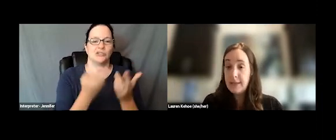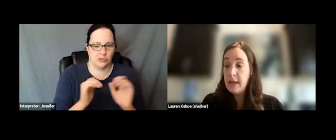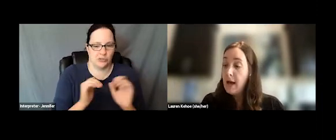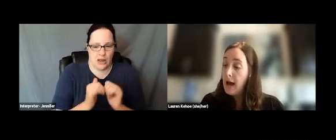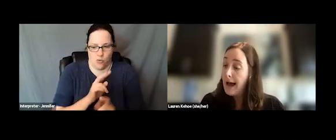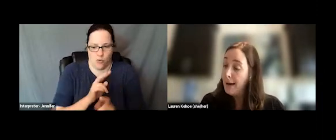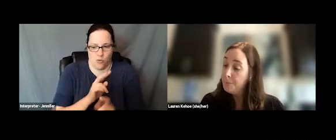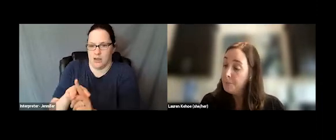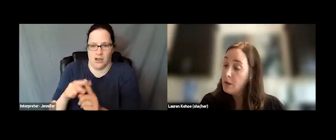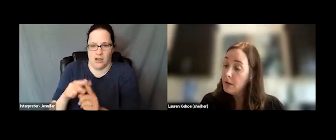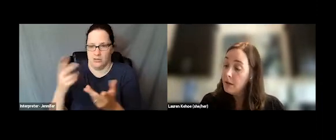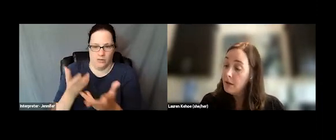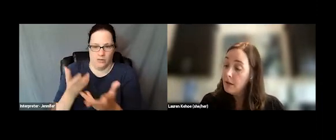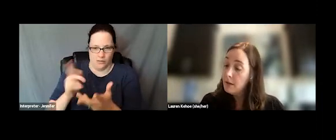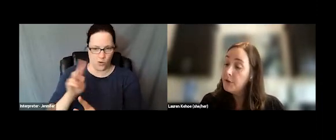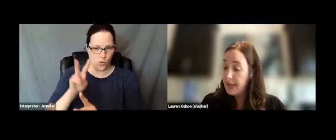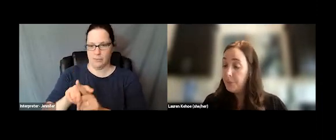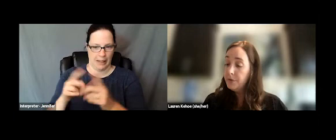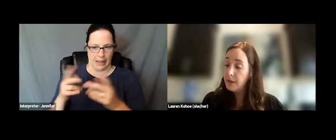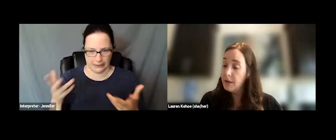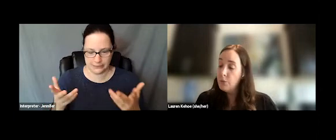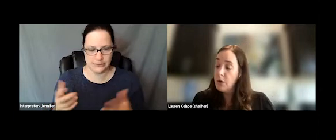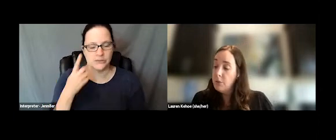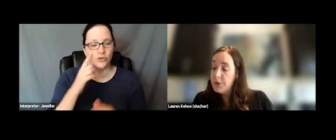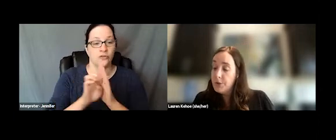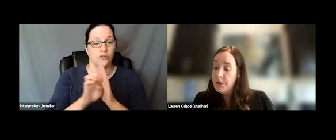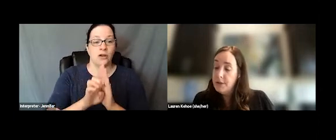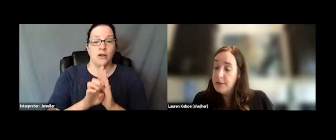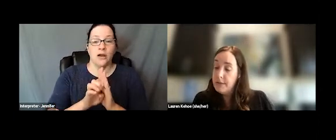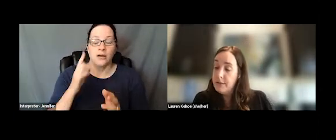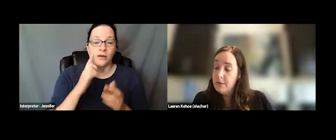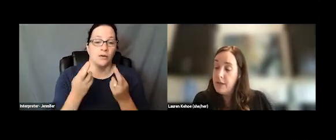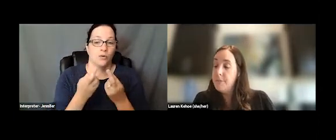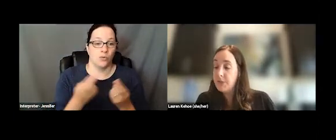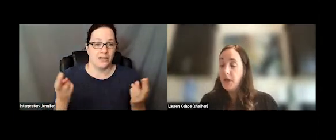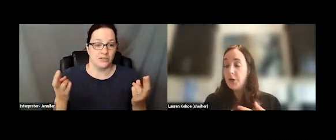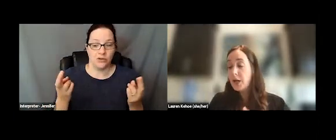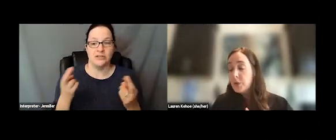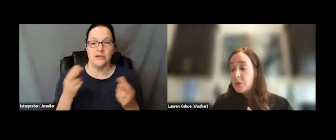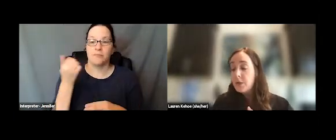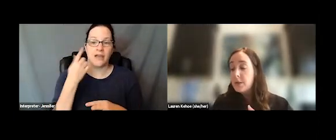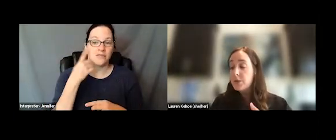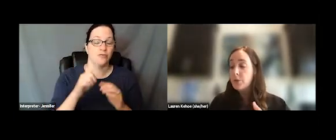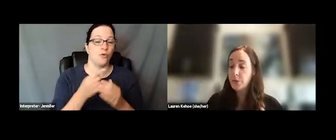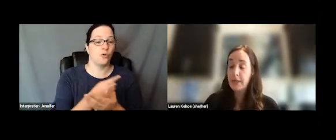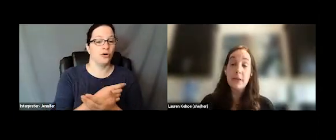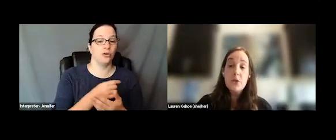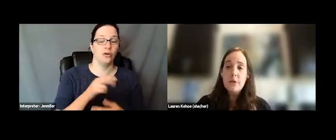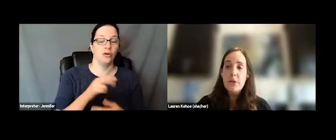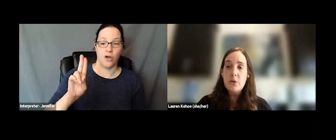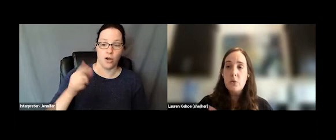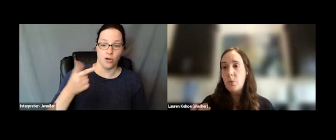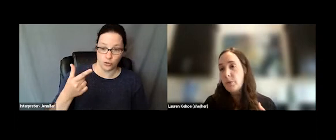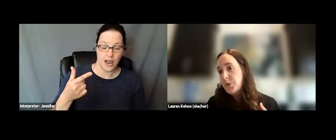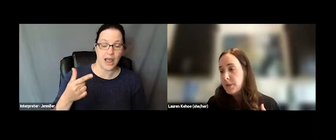context. For example, there were resources that are best for undergraduate students doing a